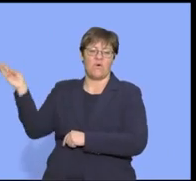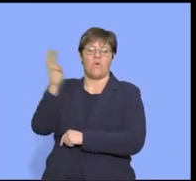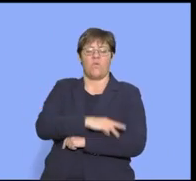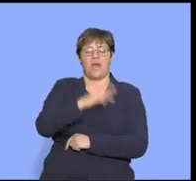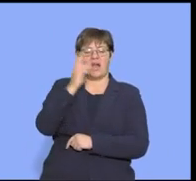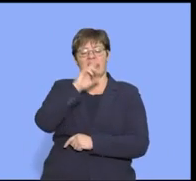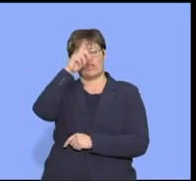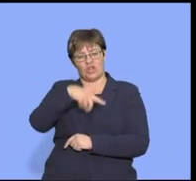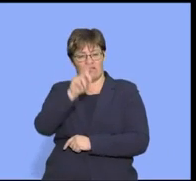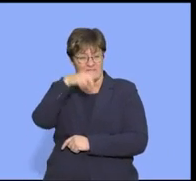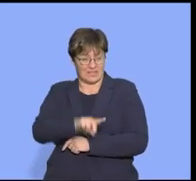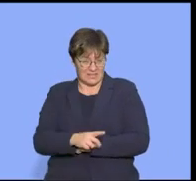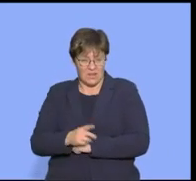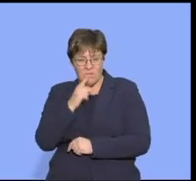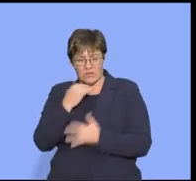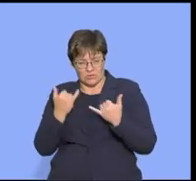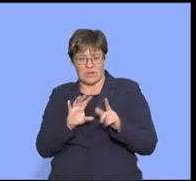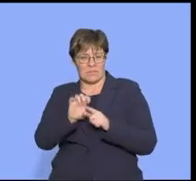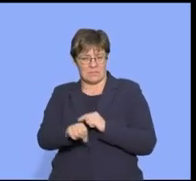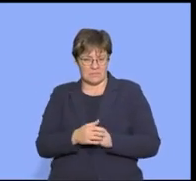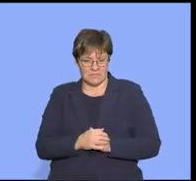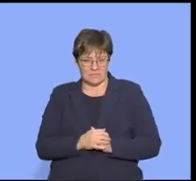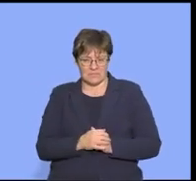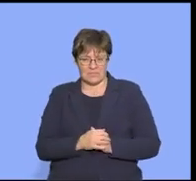and dolphins which we find on the earth today.